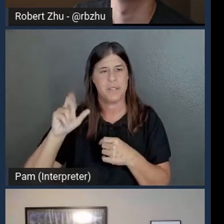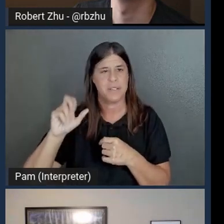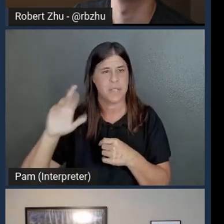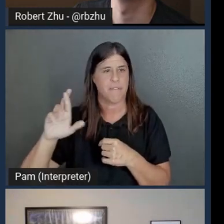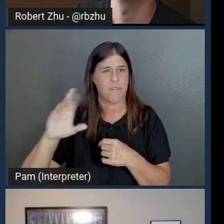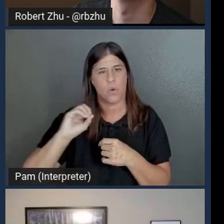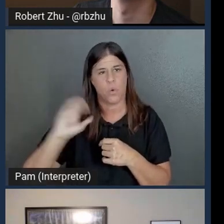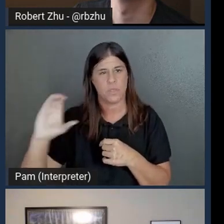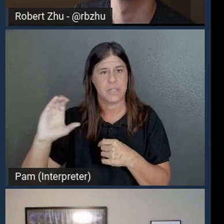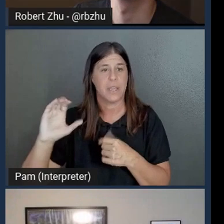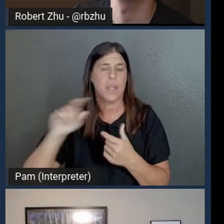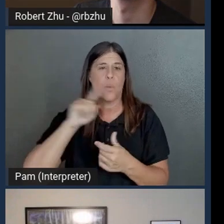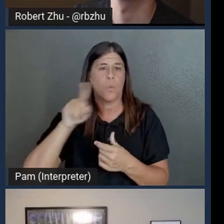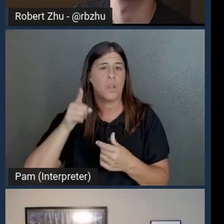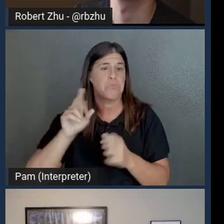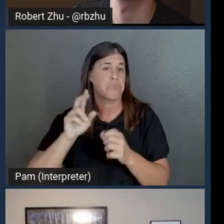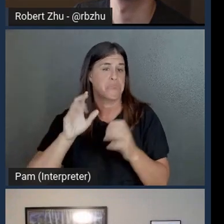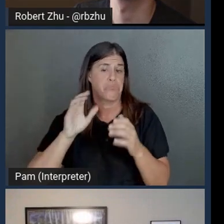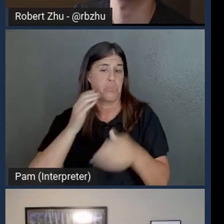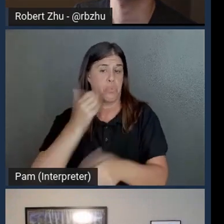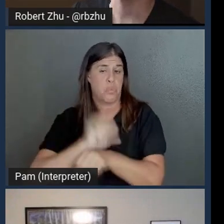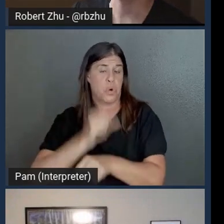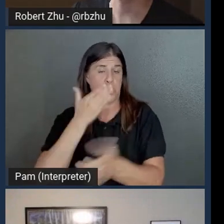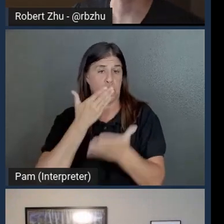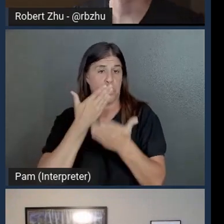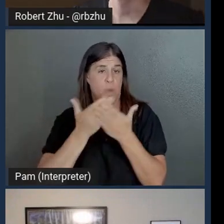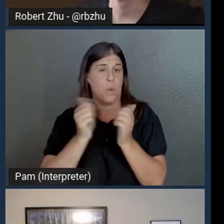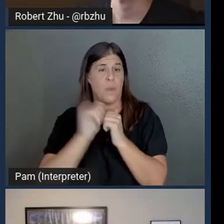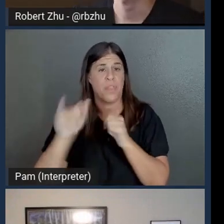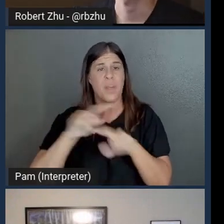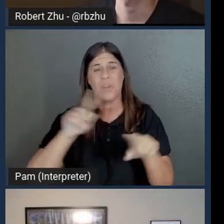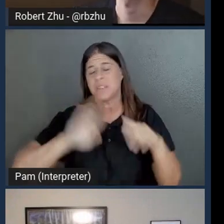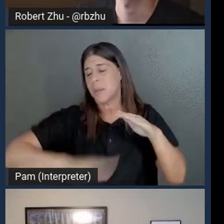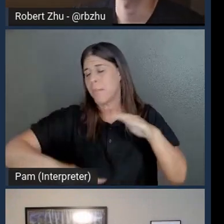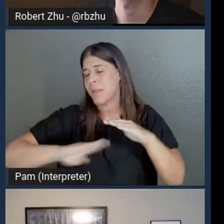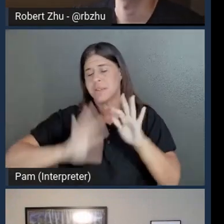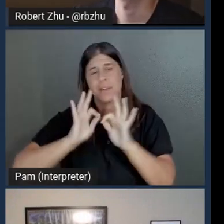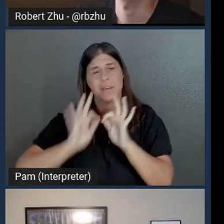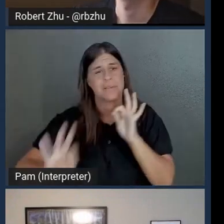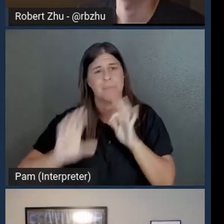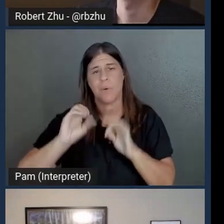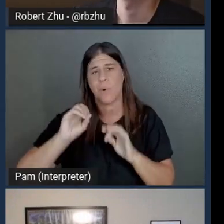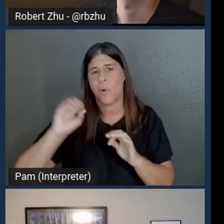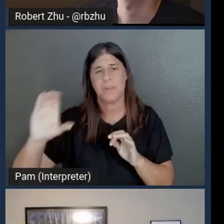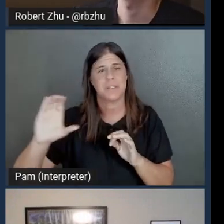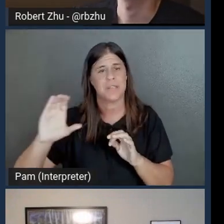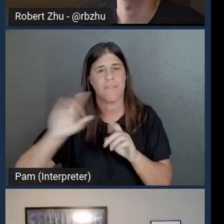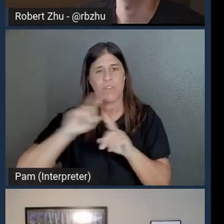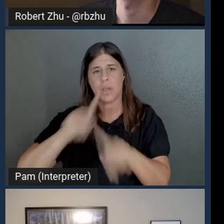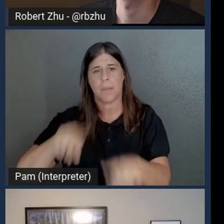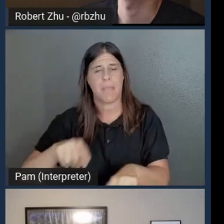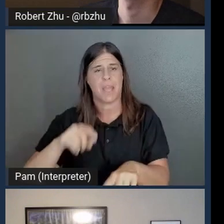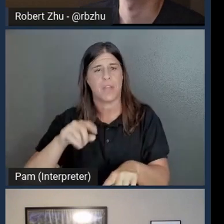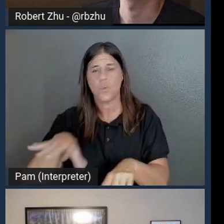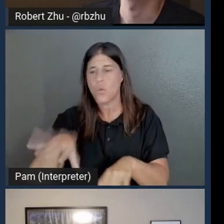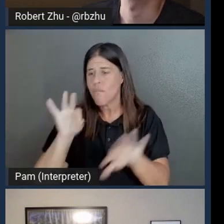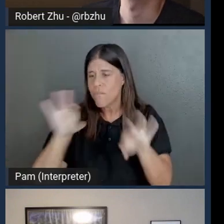those. And this is a really kind of very basic, simple OpenCypher command to basically find all of the